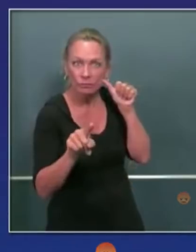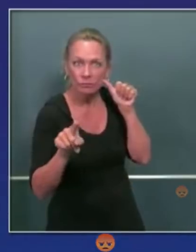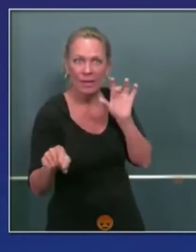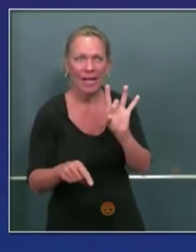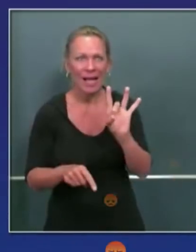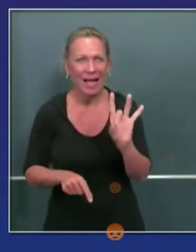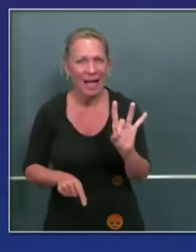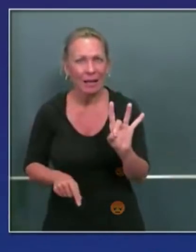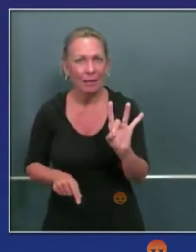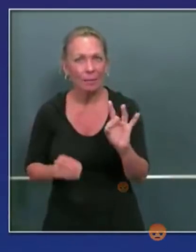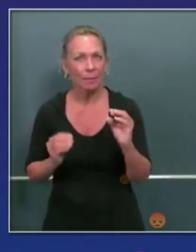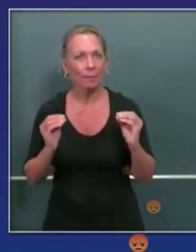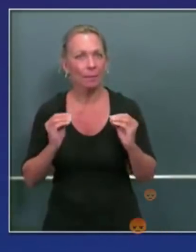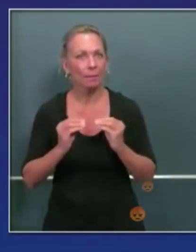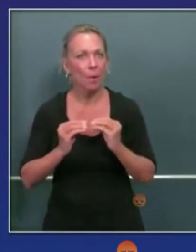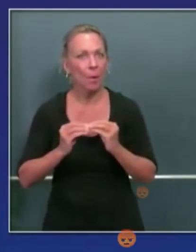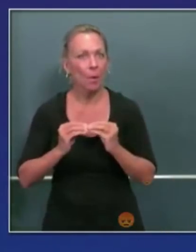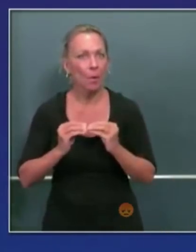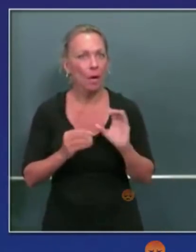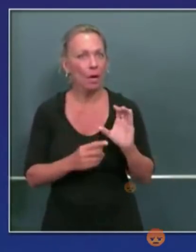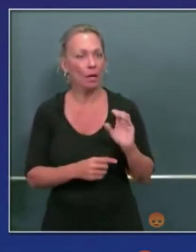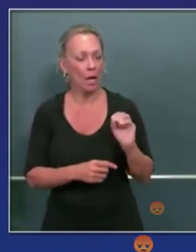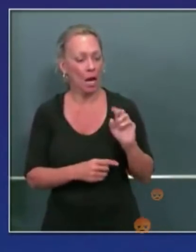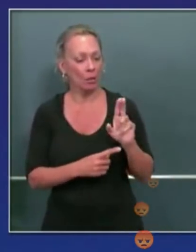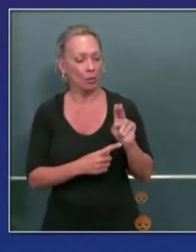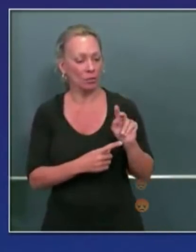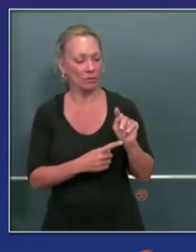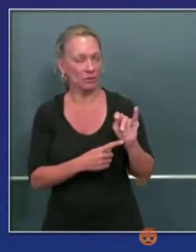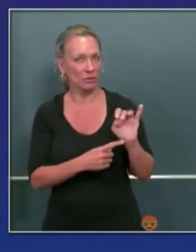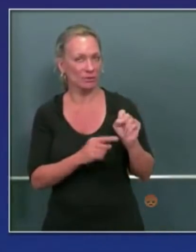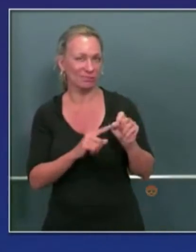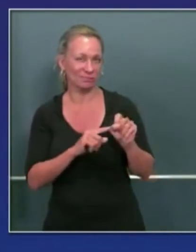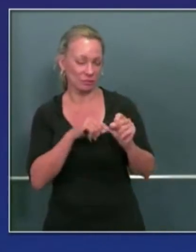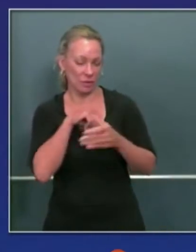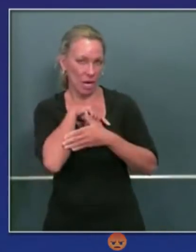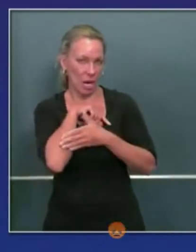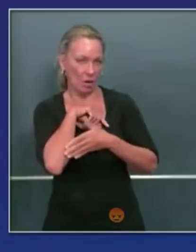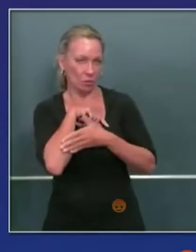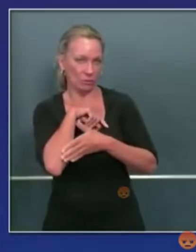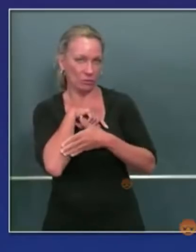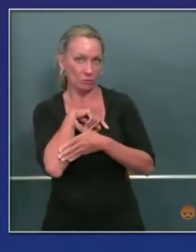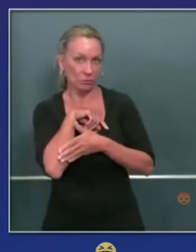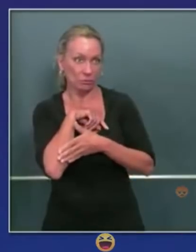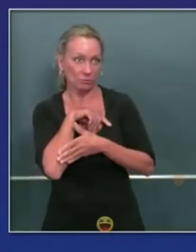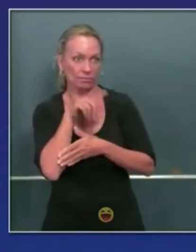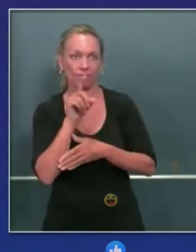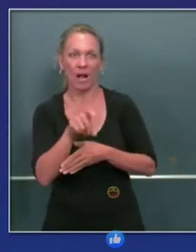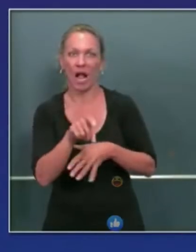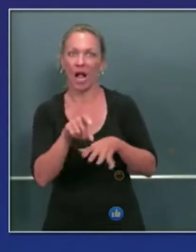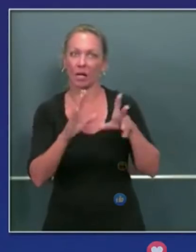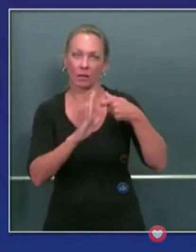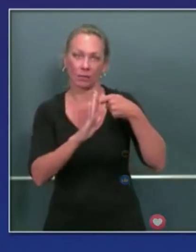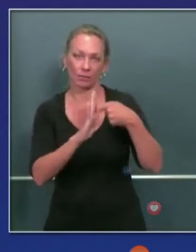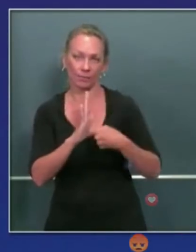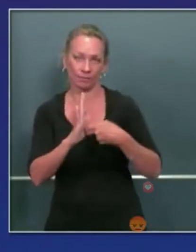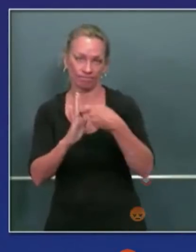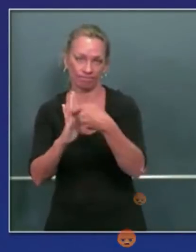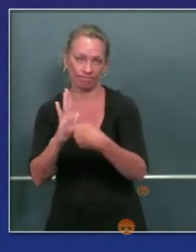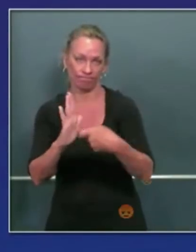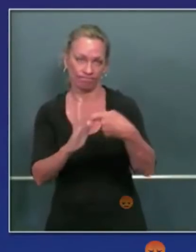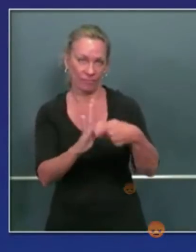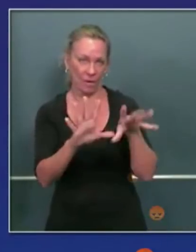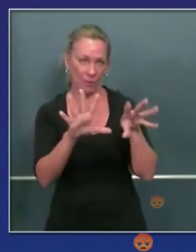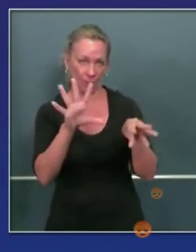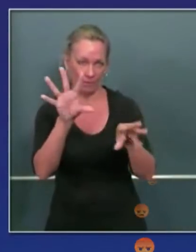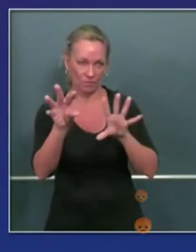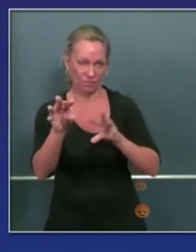back into that stay-at-home posture. The bottom line is we're doing this because we have seen Nhắc an lần nữa là increase cái quận